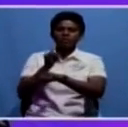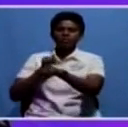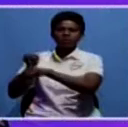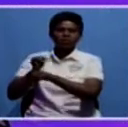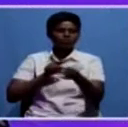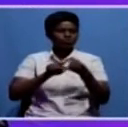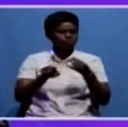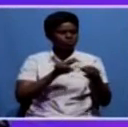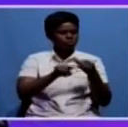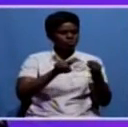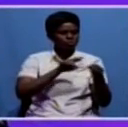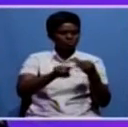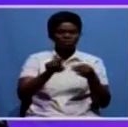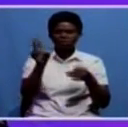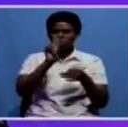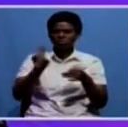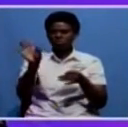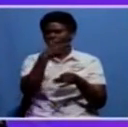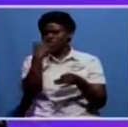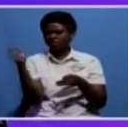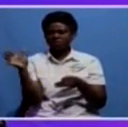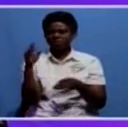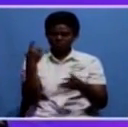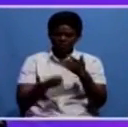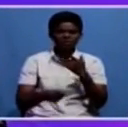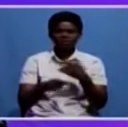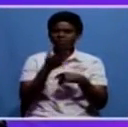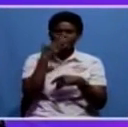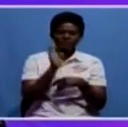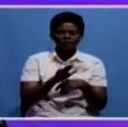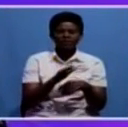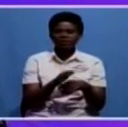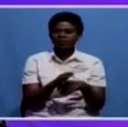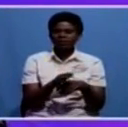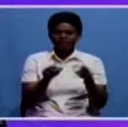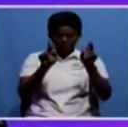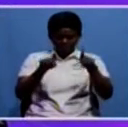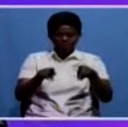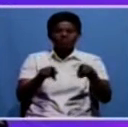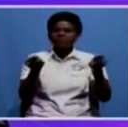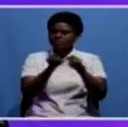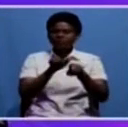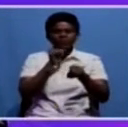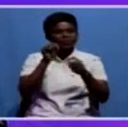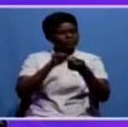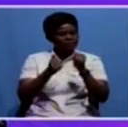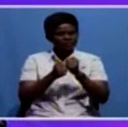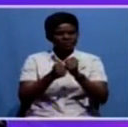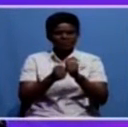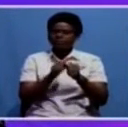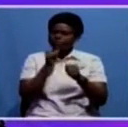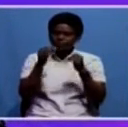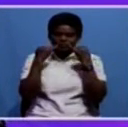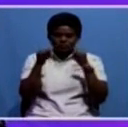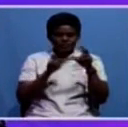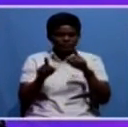they're useless, they become derogatory in the way they describe the person and not the matter. Because there are a lot of uninformed people